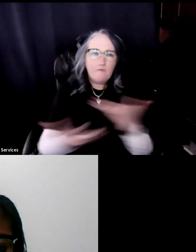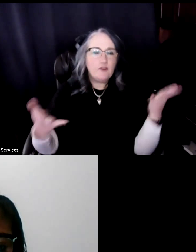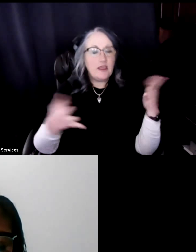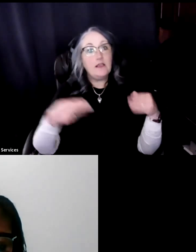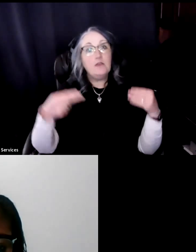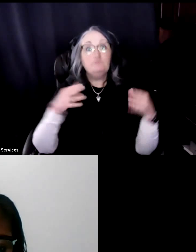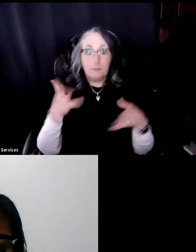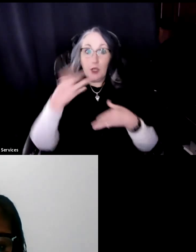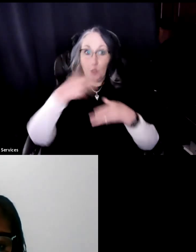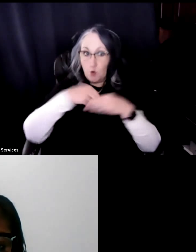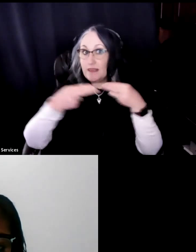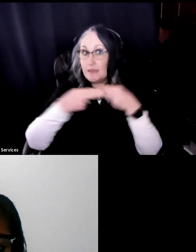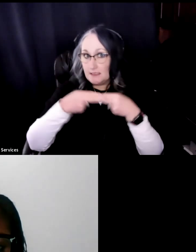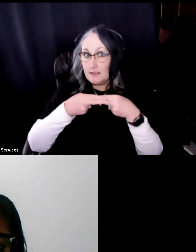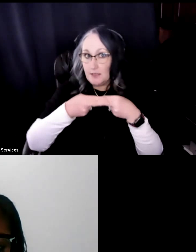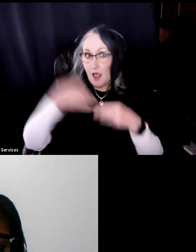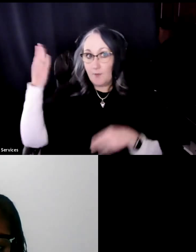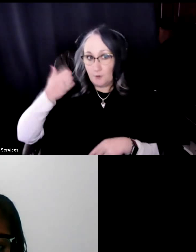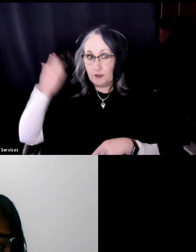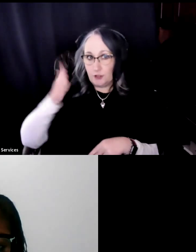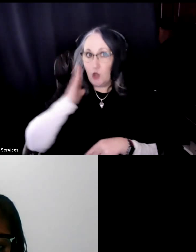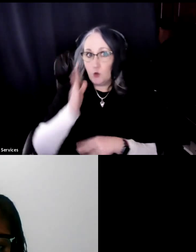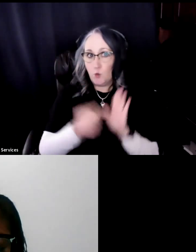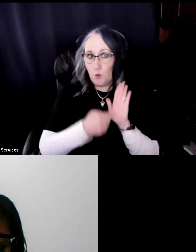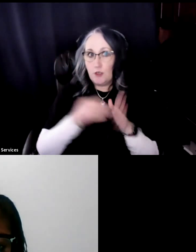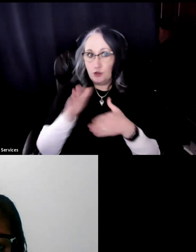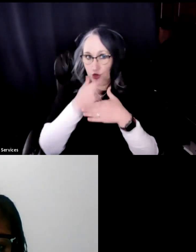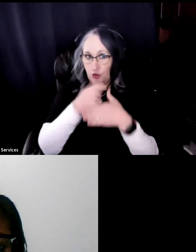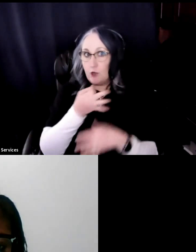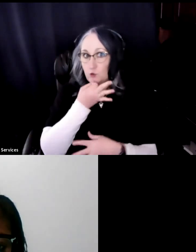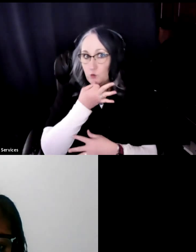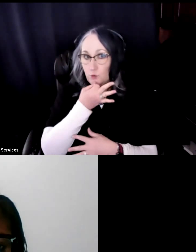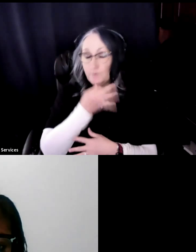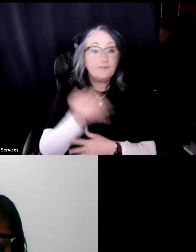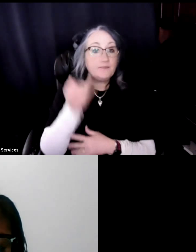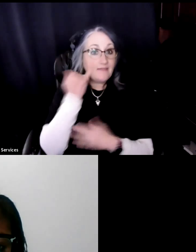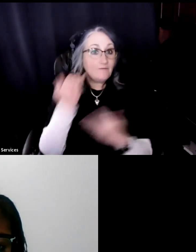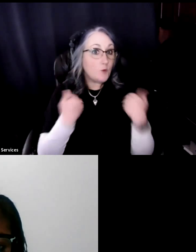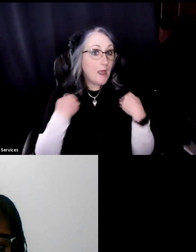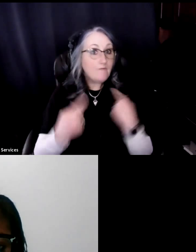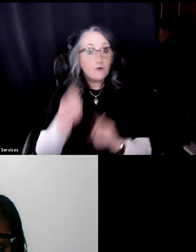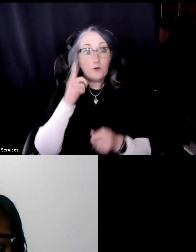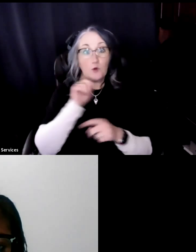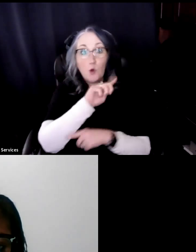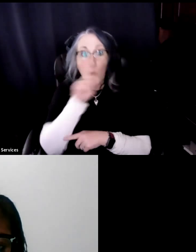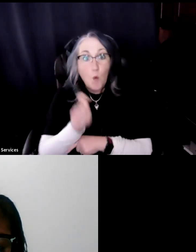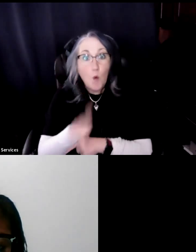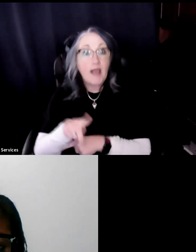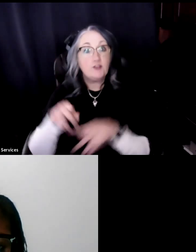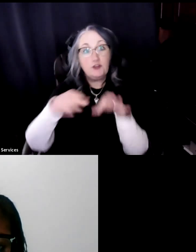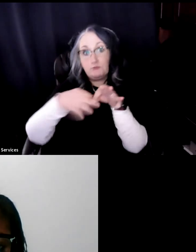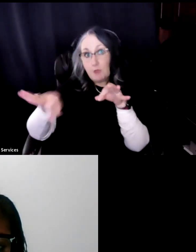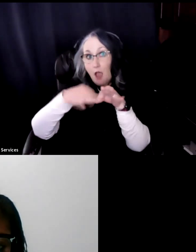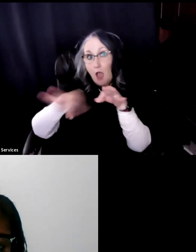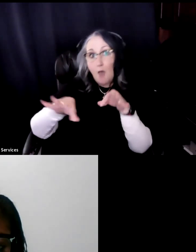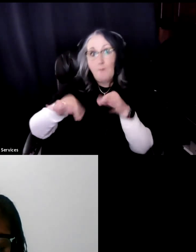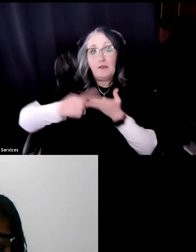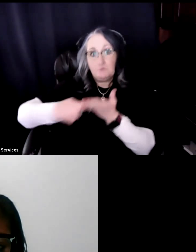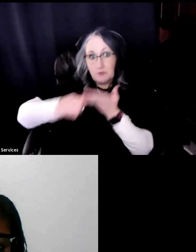Ige will be sharing momentarily. For questions and comments, and there will be a section for questions, comments, and